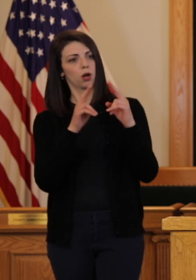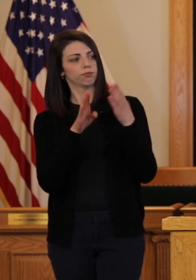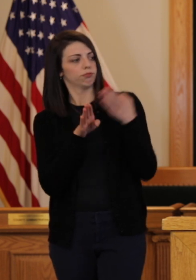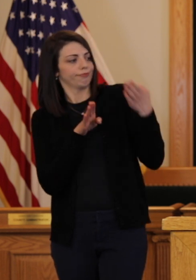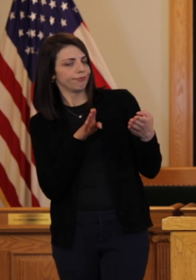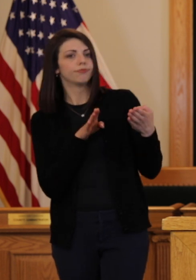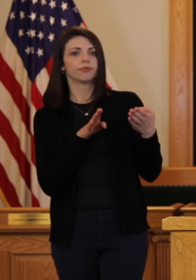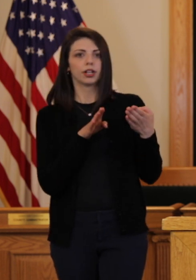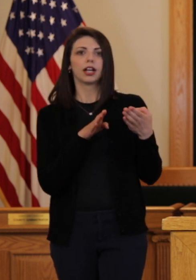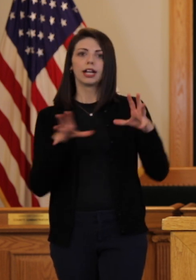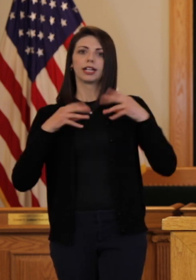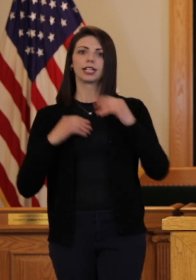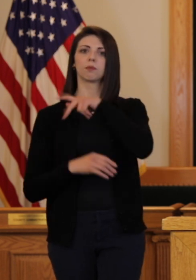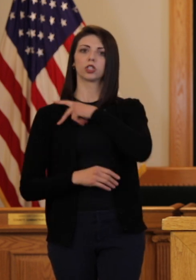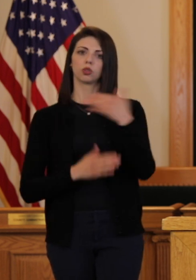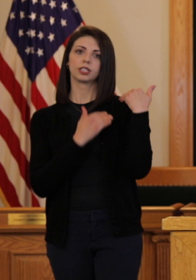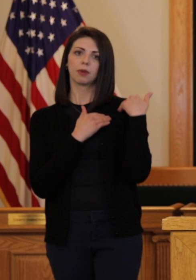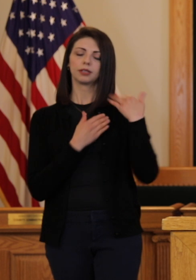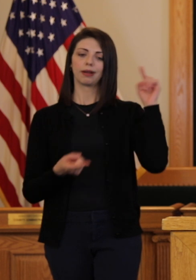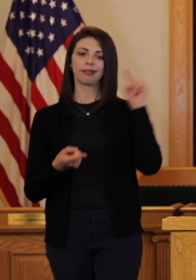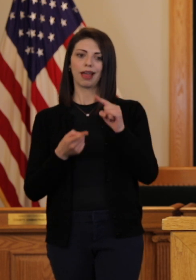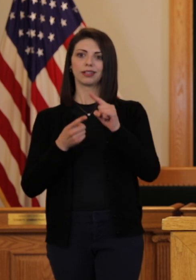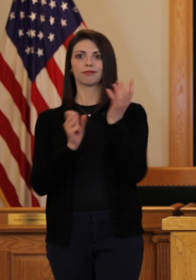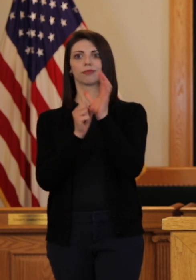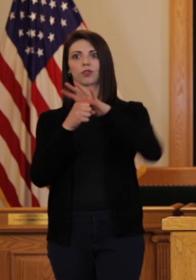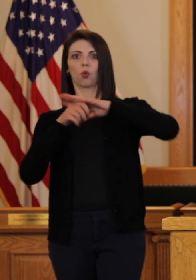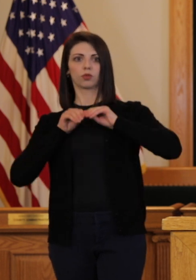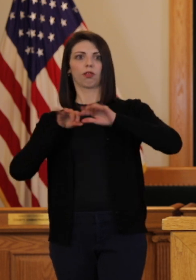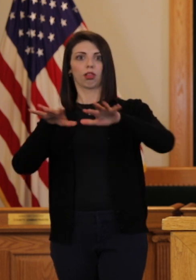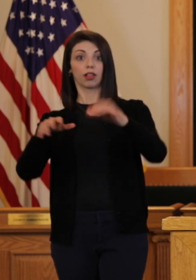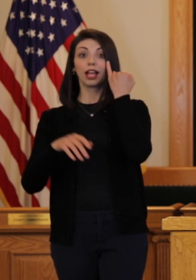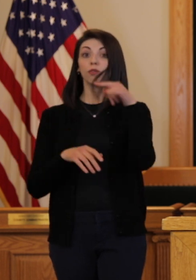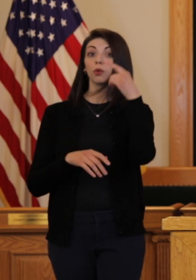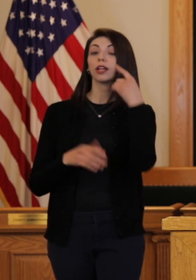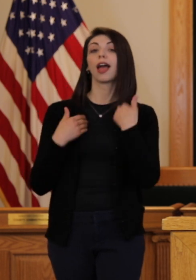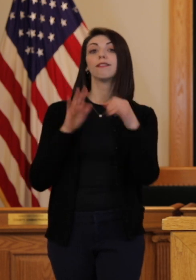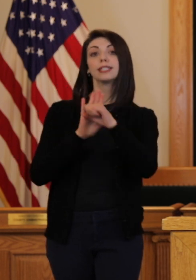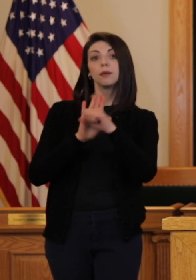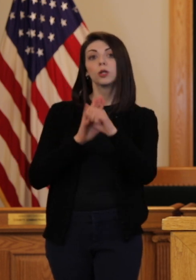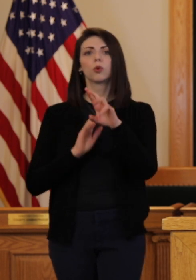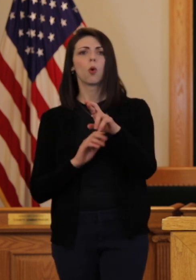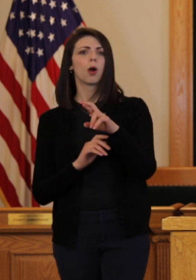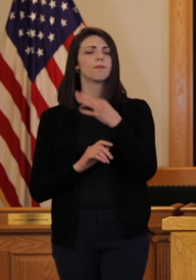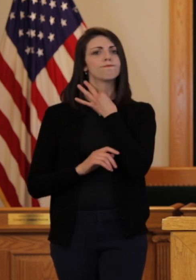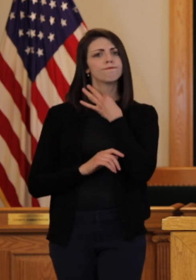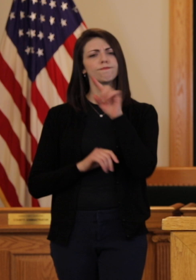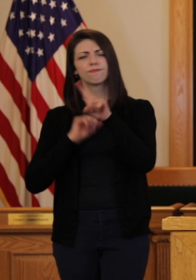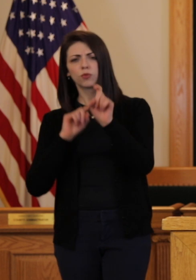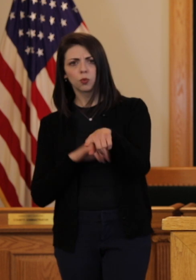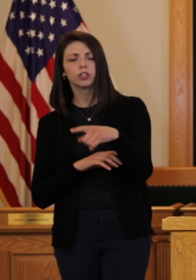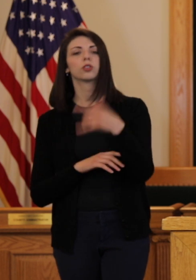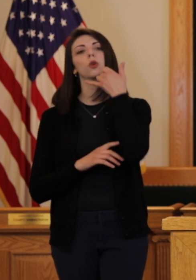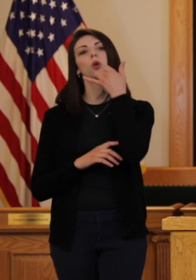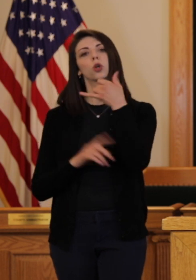for preventing the spread of this virus. If you think you have symptoms of COVID-19 or if you have questions, please call the